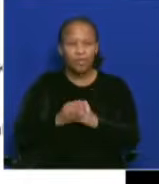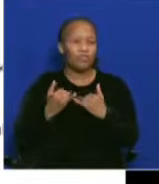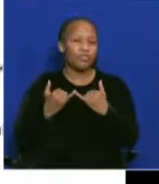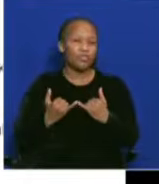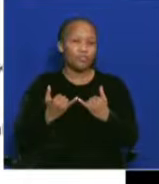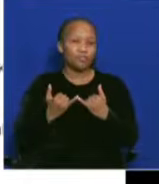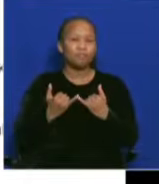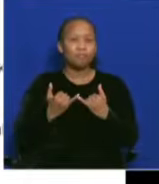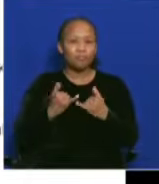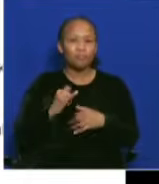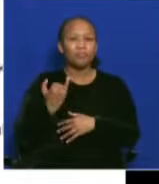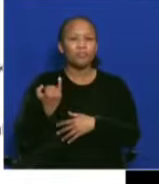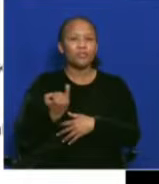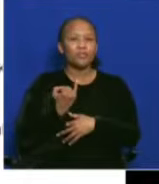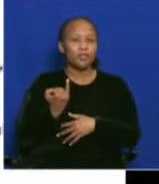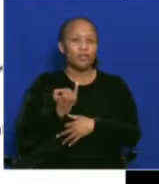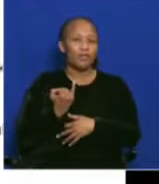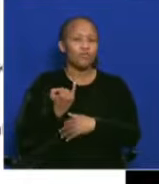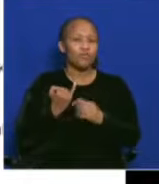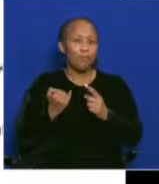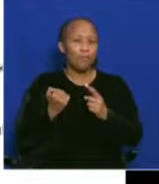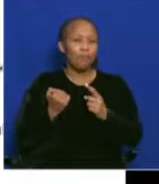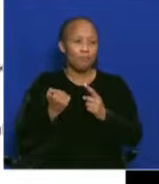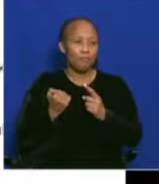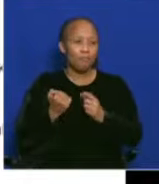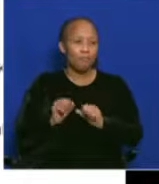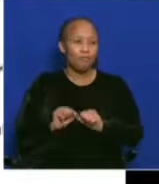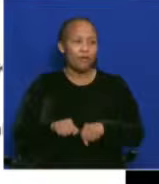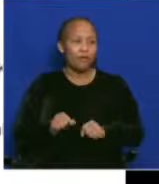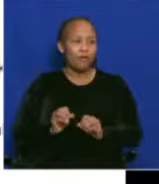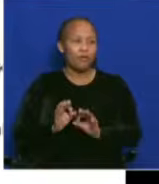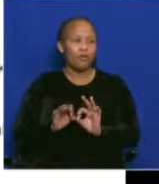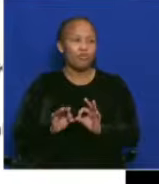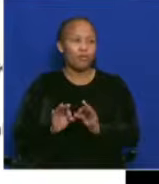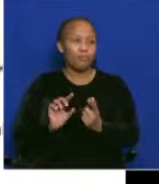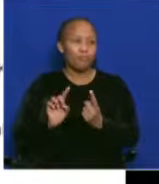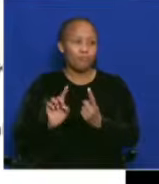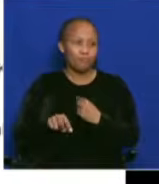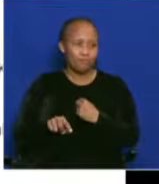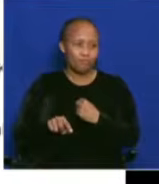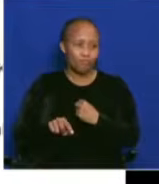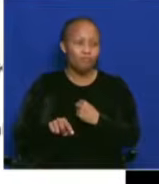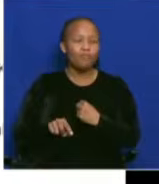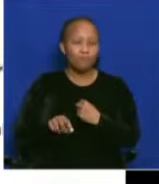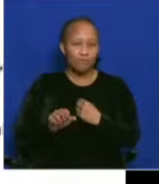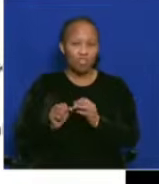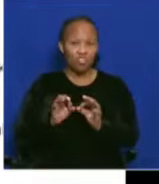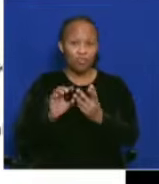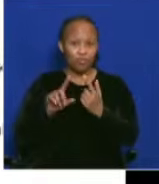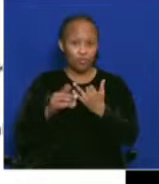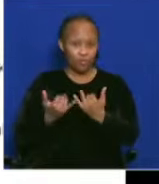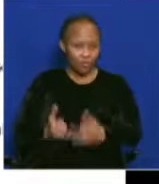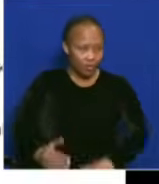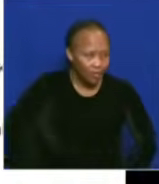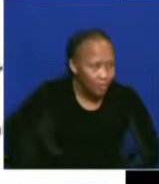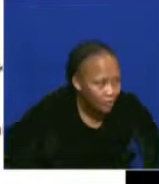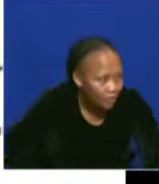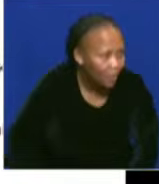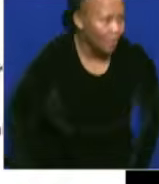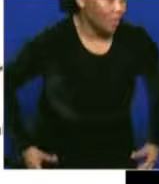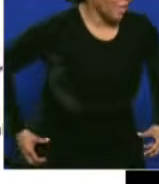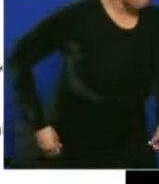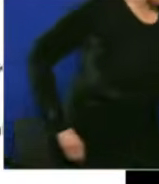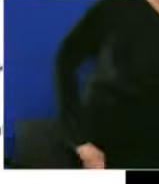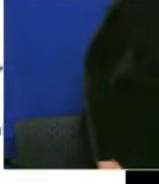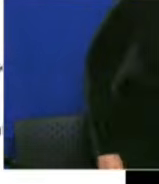Likewise, retail pricing studies and market surveys may identify pricing trends or market anomalies. They do not establish whether excise